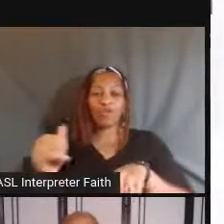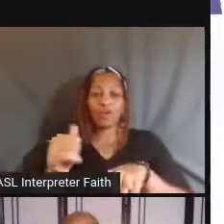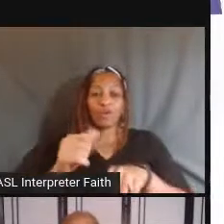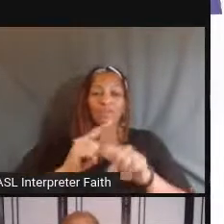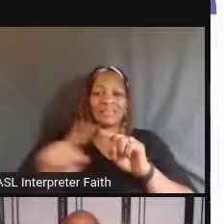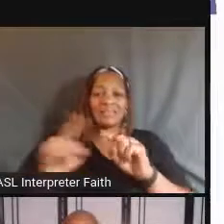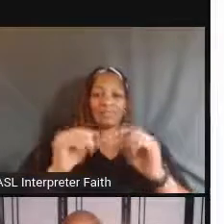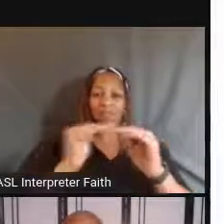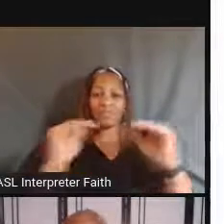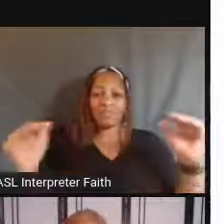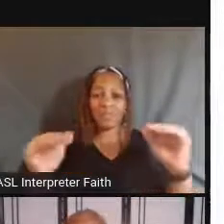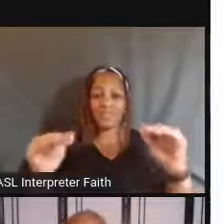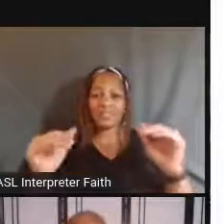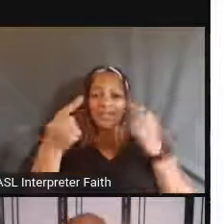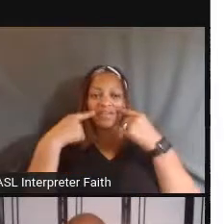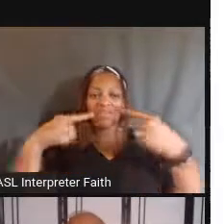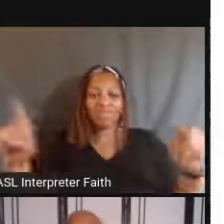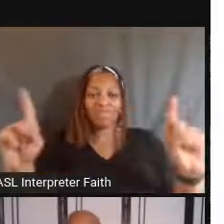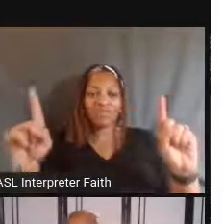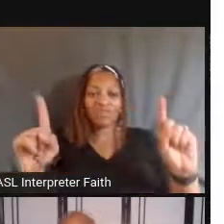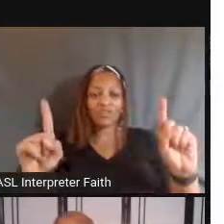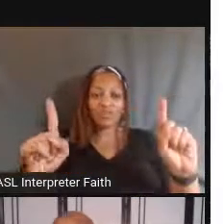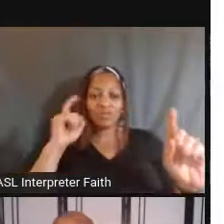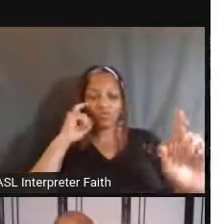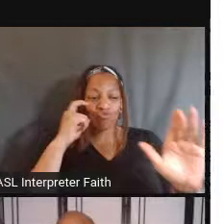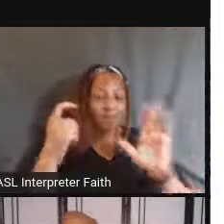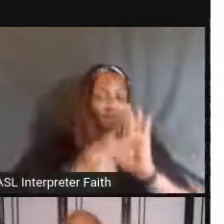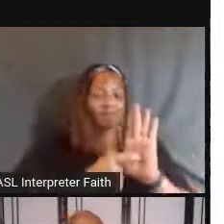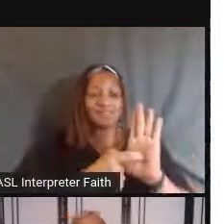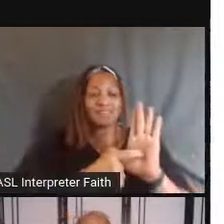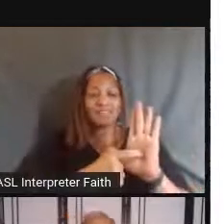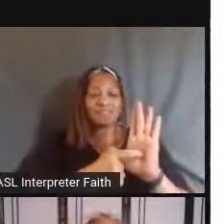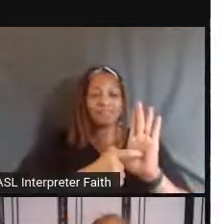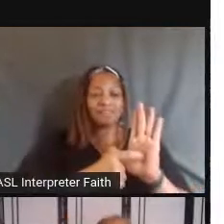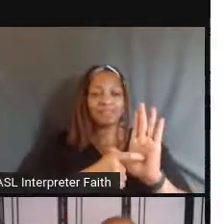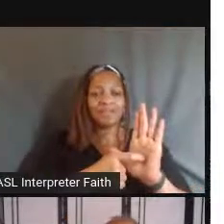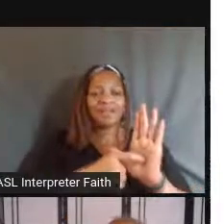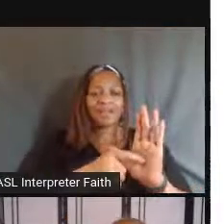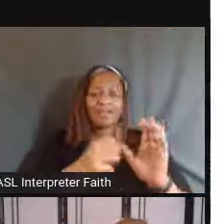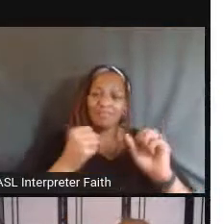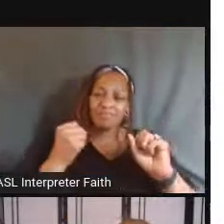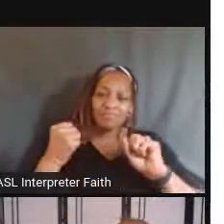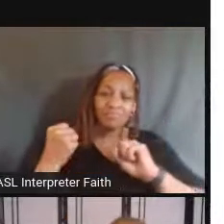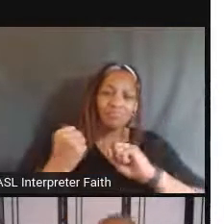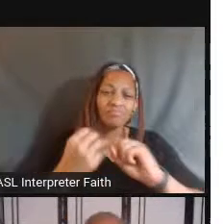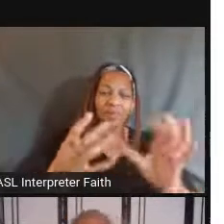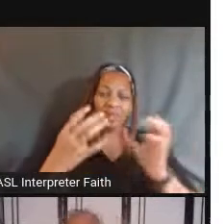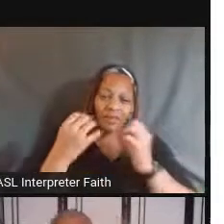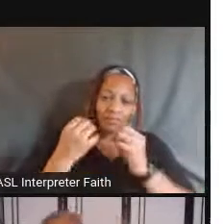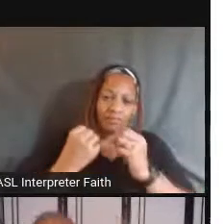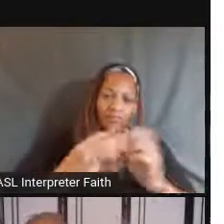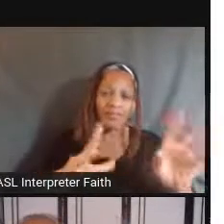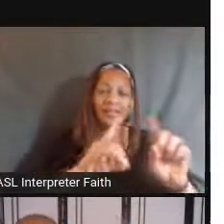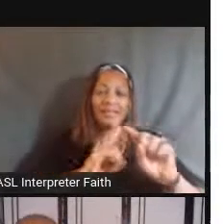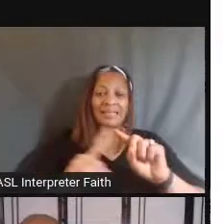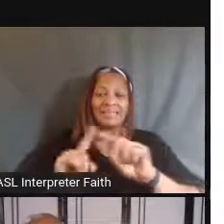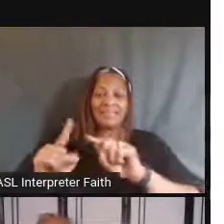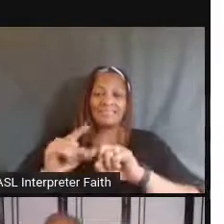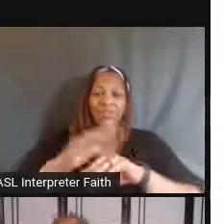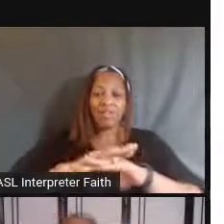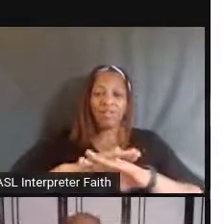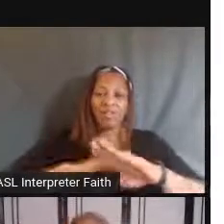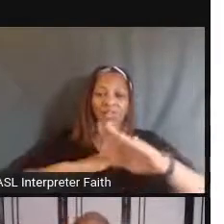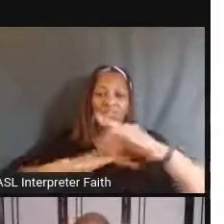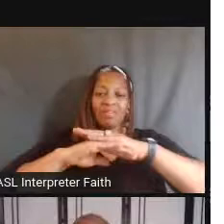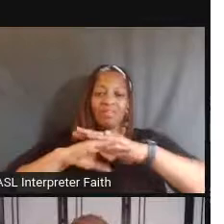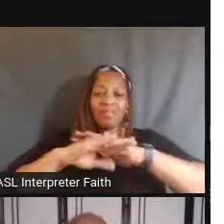of effective stewardship, recognizing that there are vast layers,